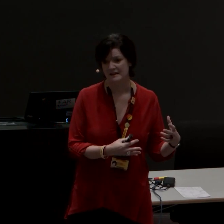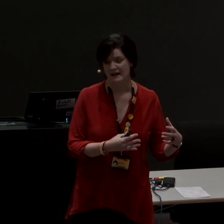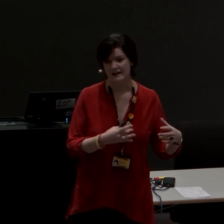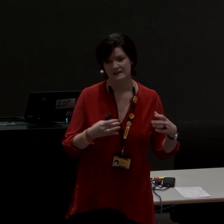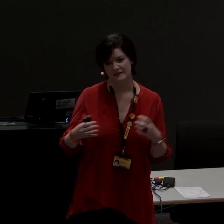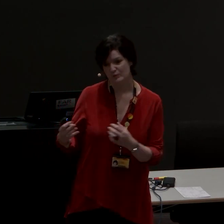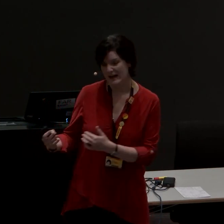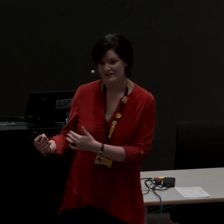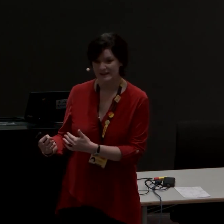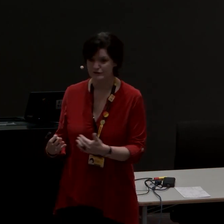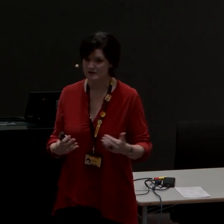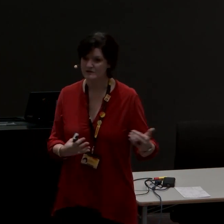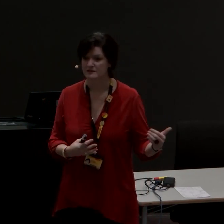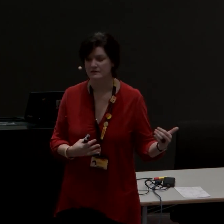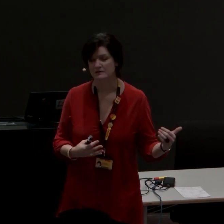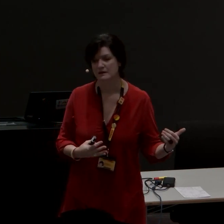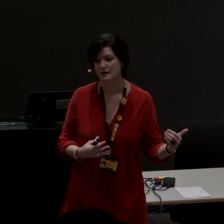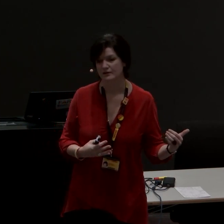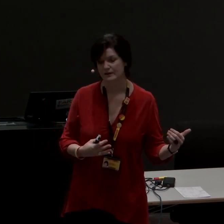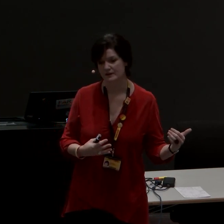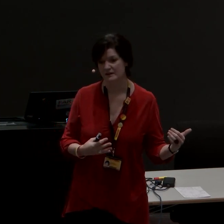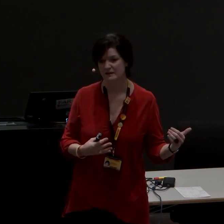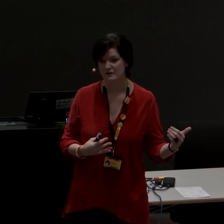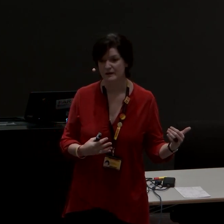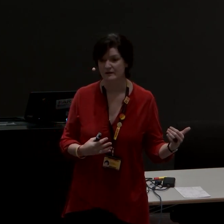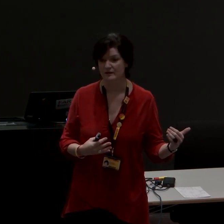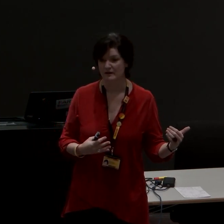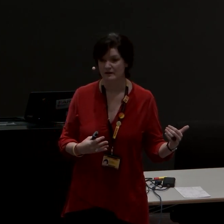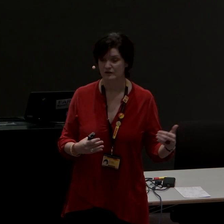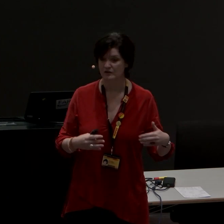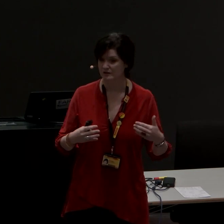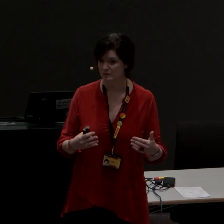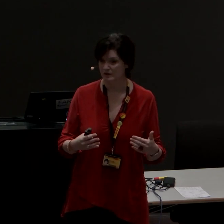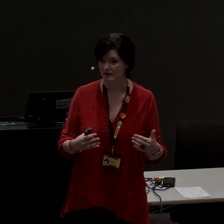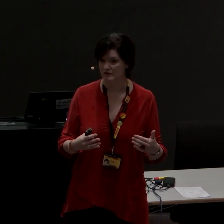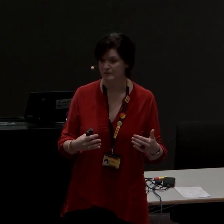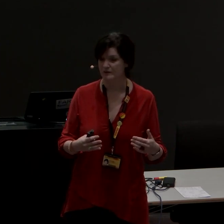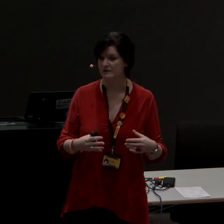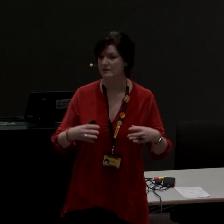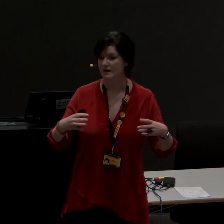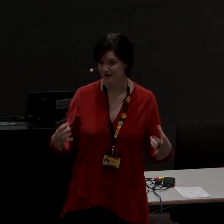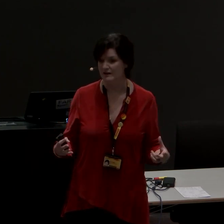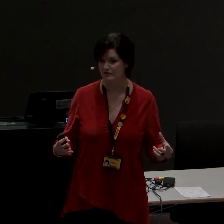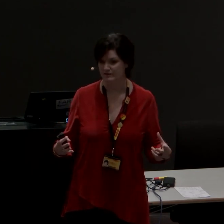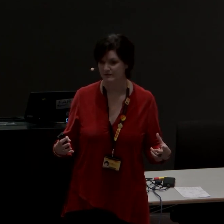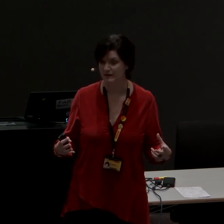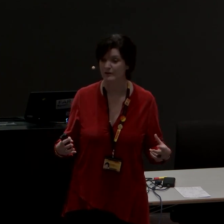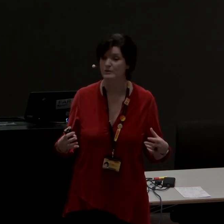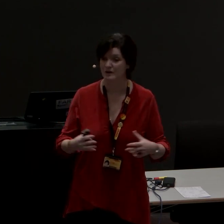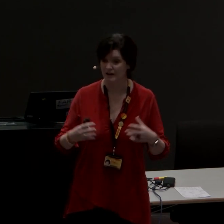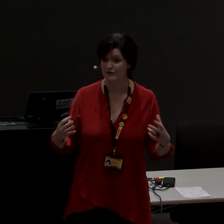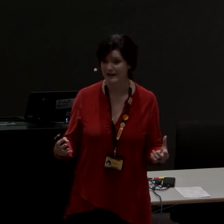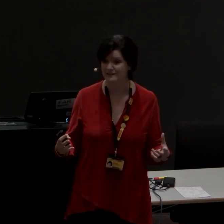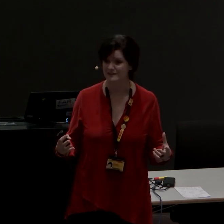KPIs, and we haven't had a tradition of thinking a lot about not only a good work life, but a good life and